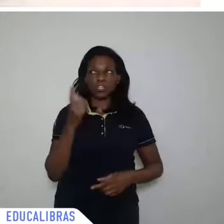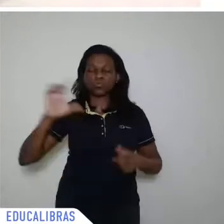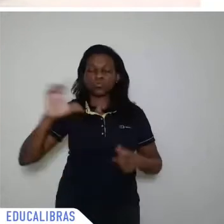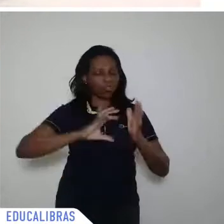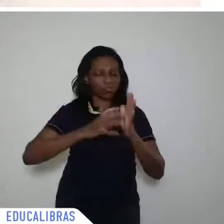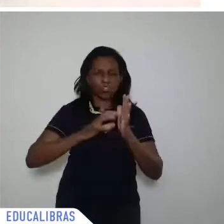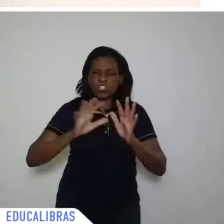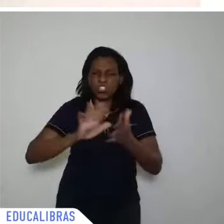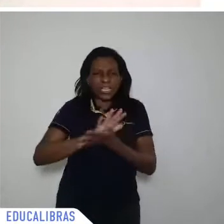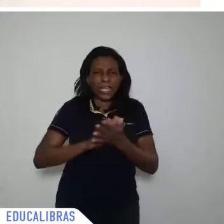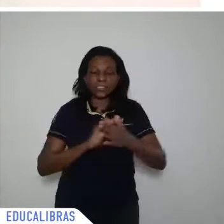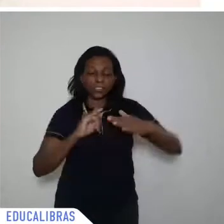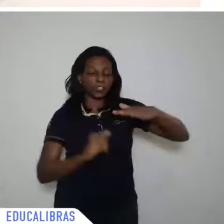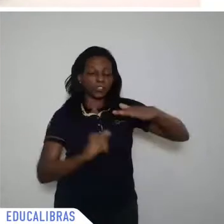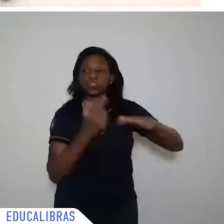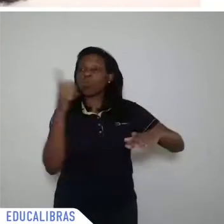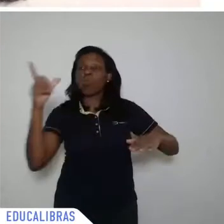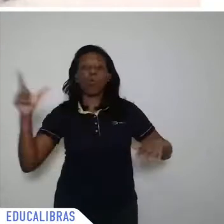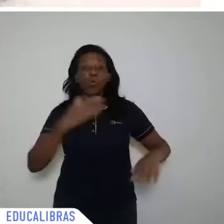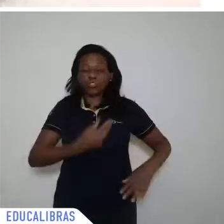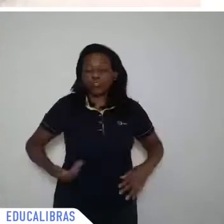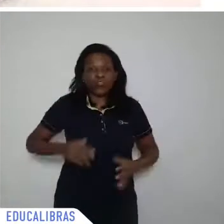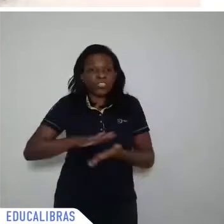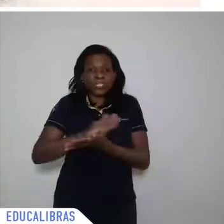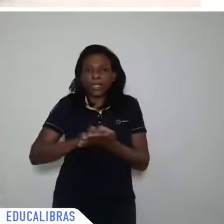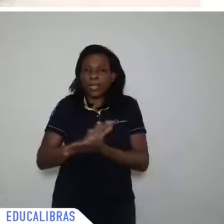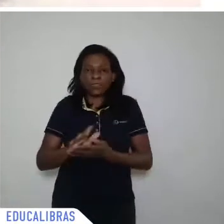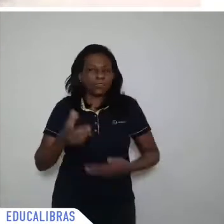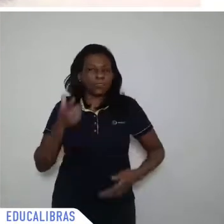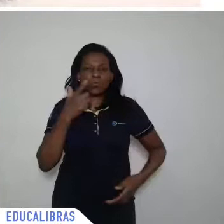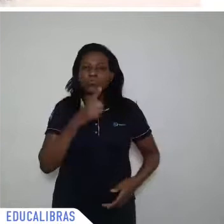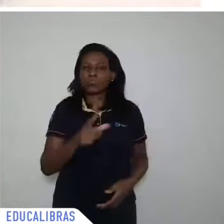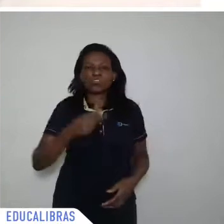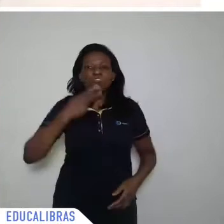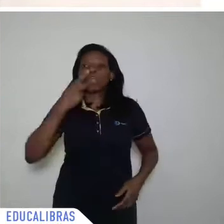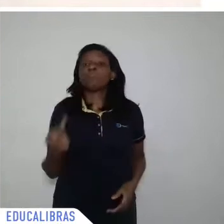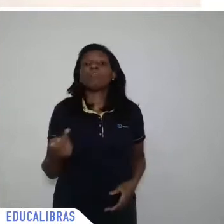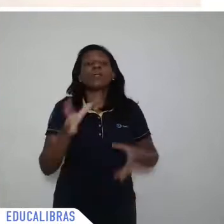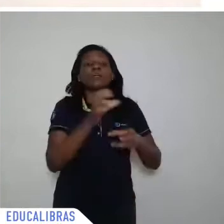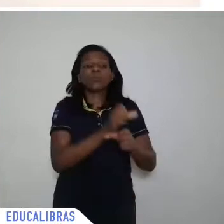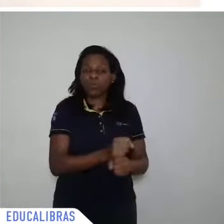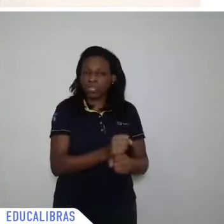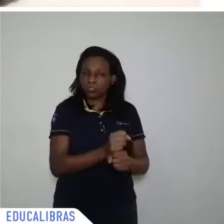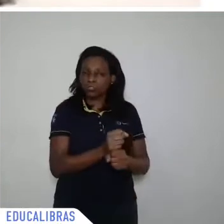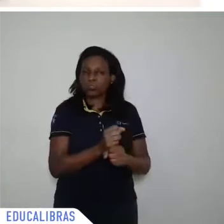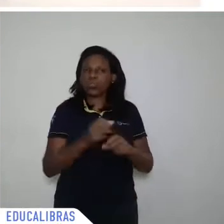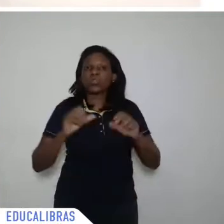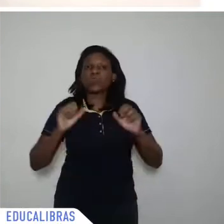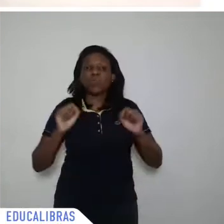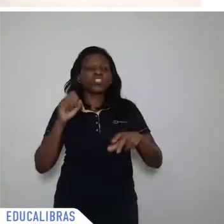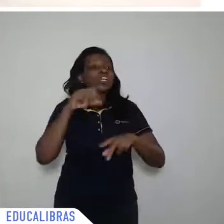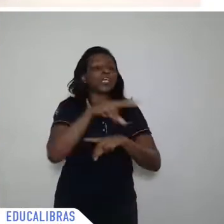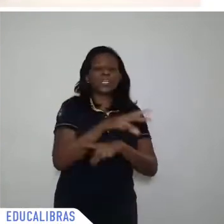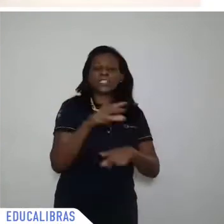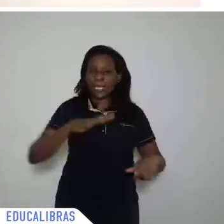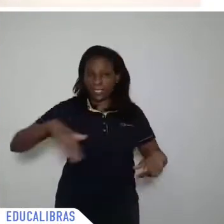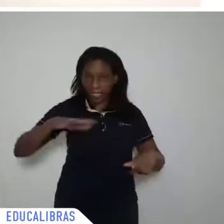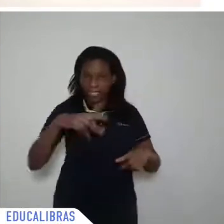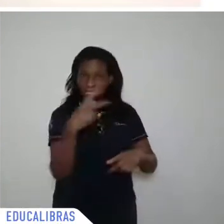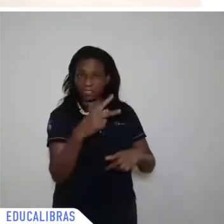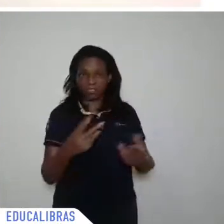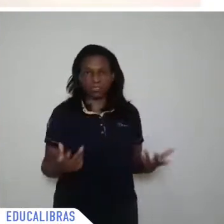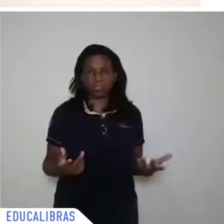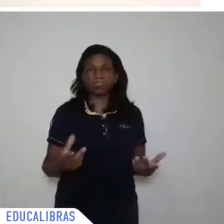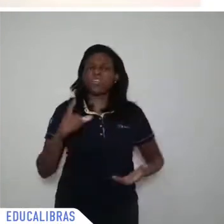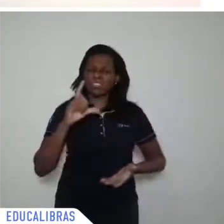TSA, the Electoral Supreme Court, was able to tell us how many